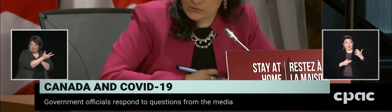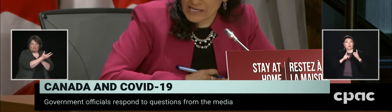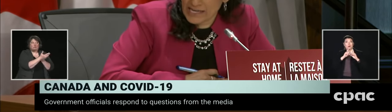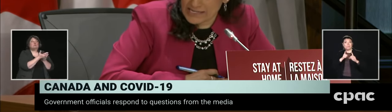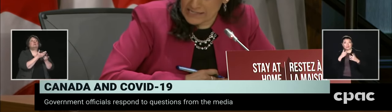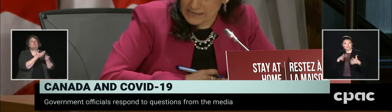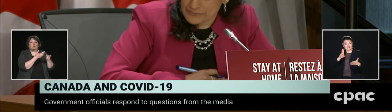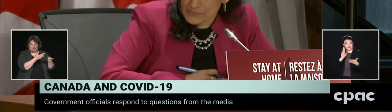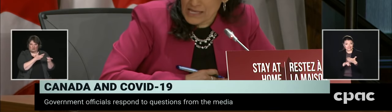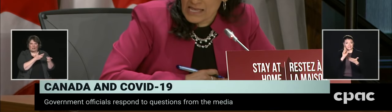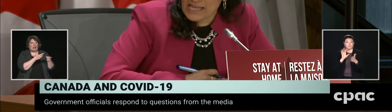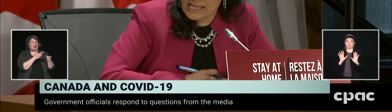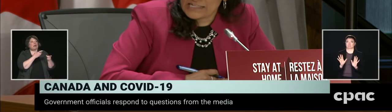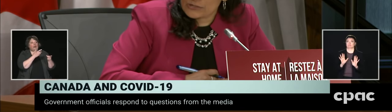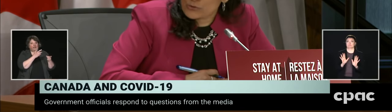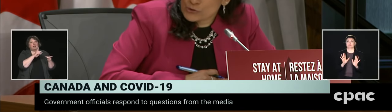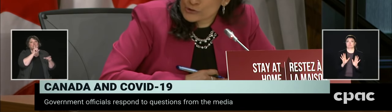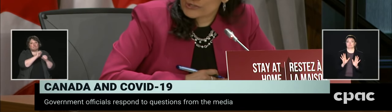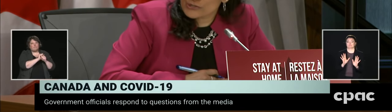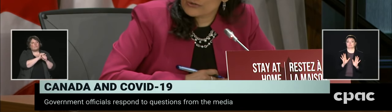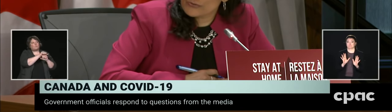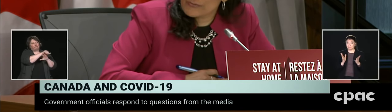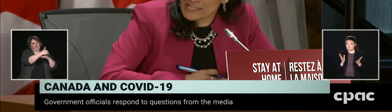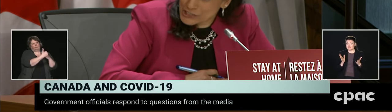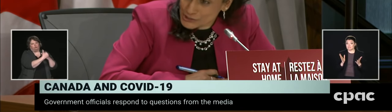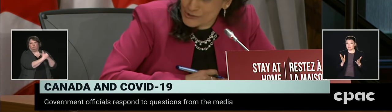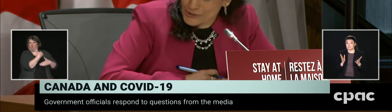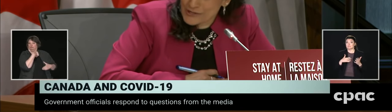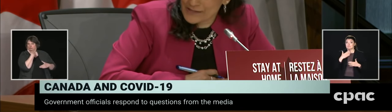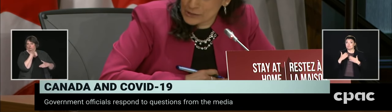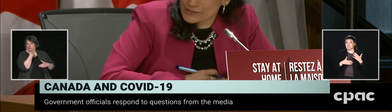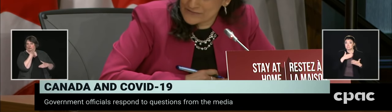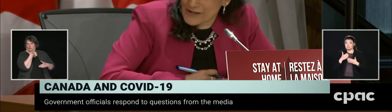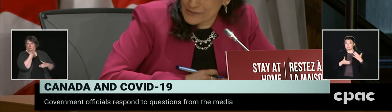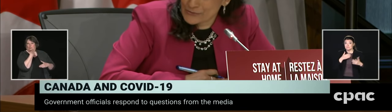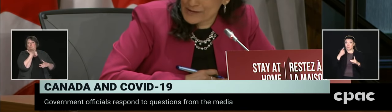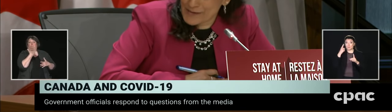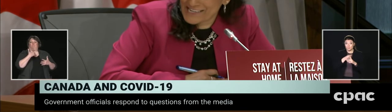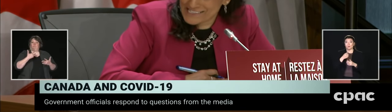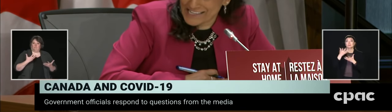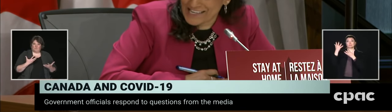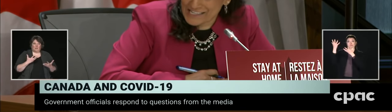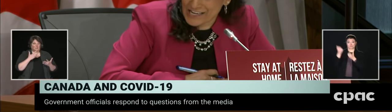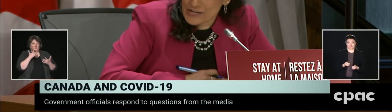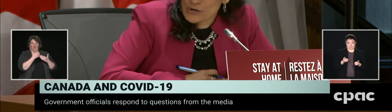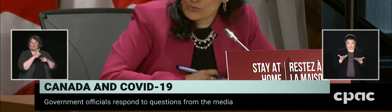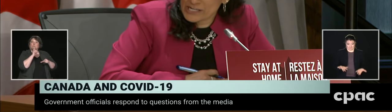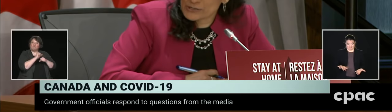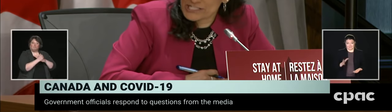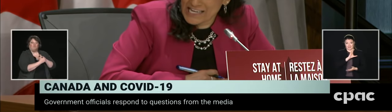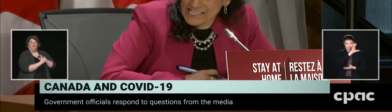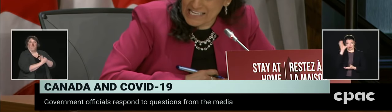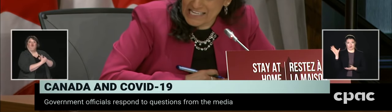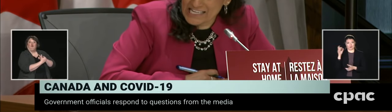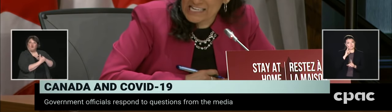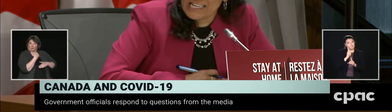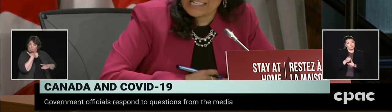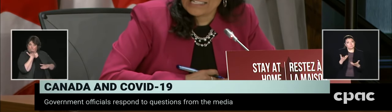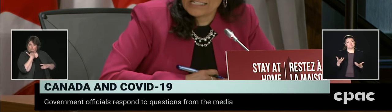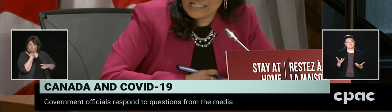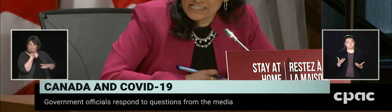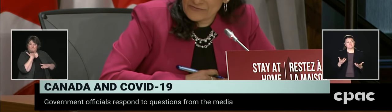back to Canada. And in order to make sure that goods find their way back to Canada, we are